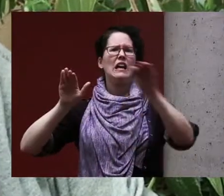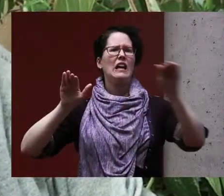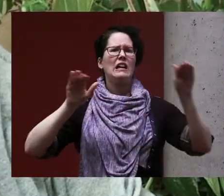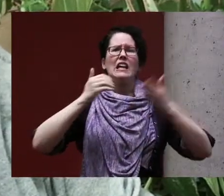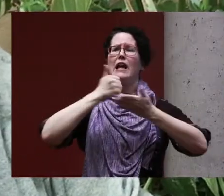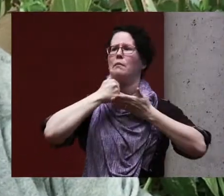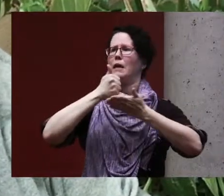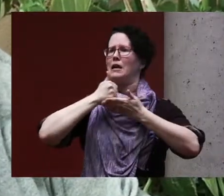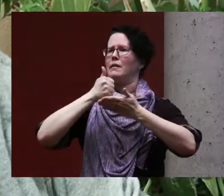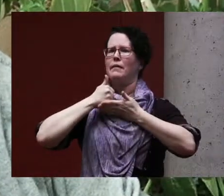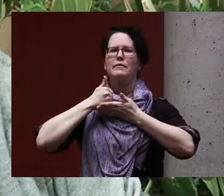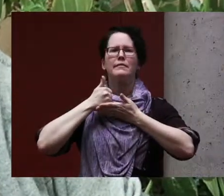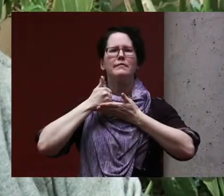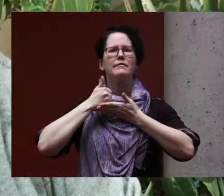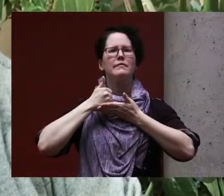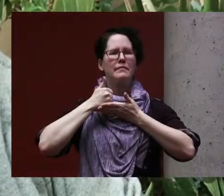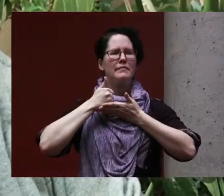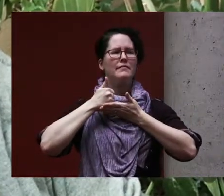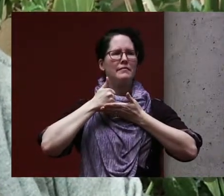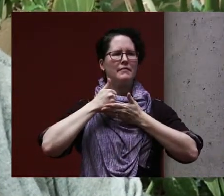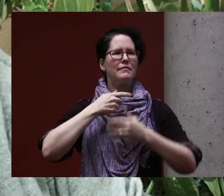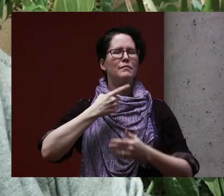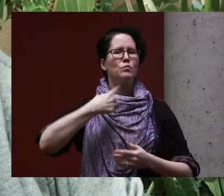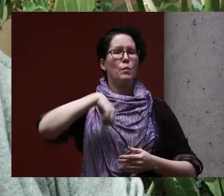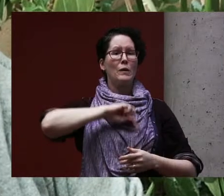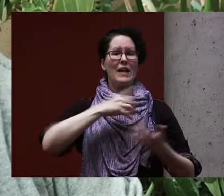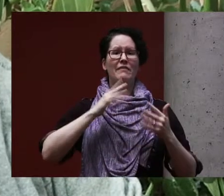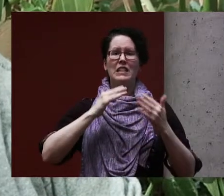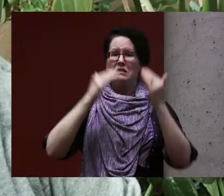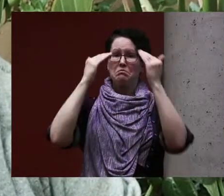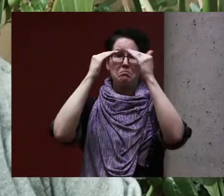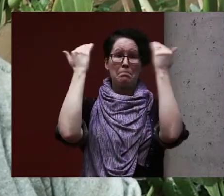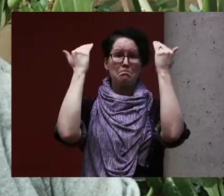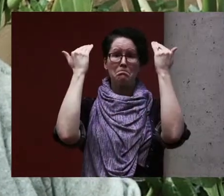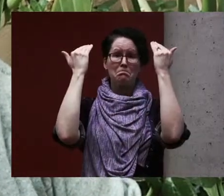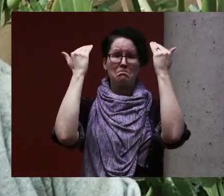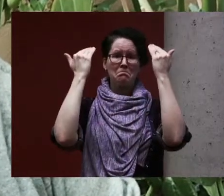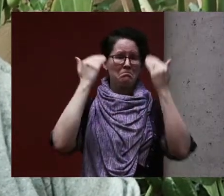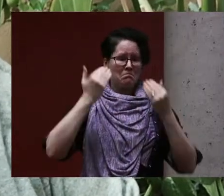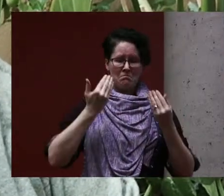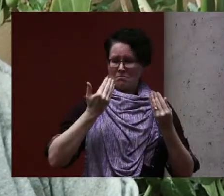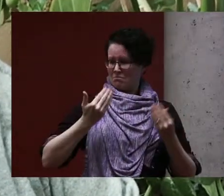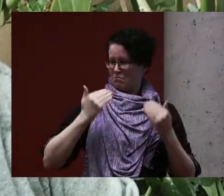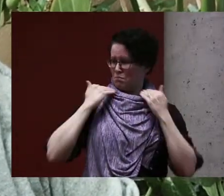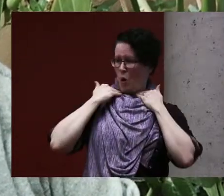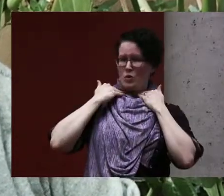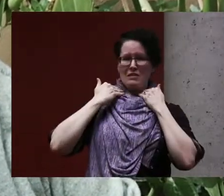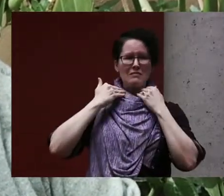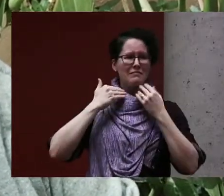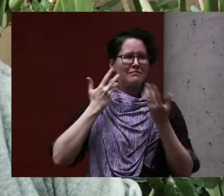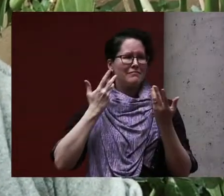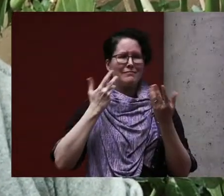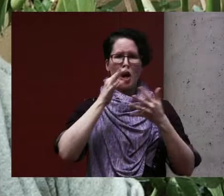in. And then, and only then, when our pockets are